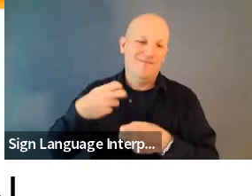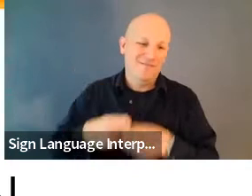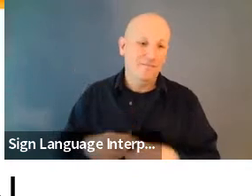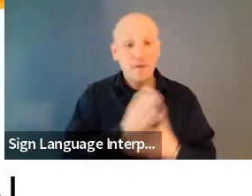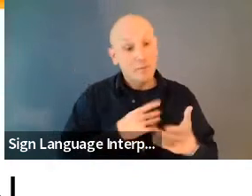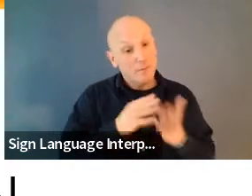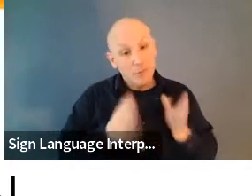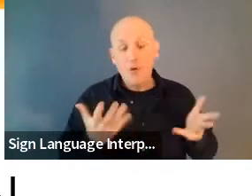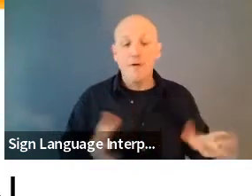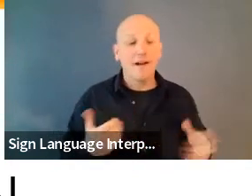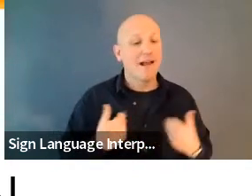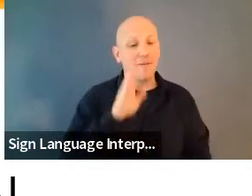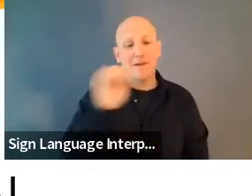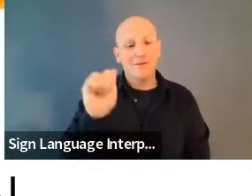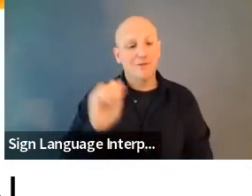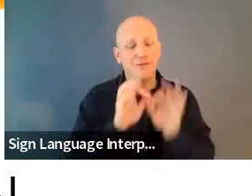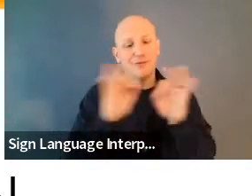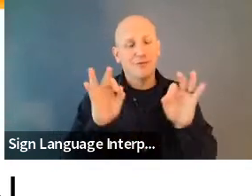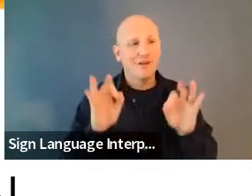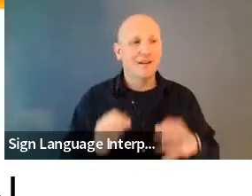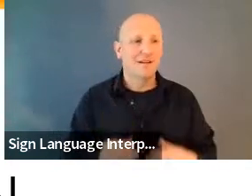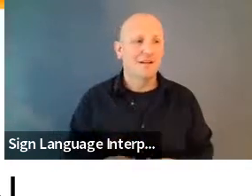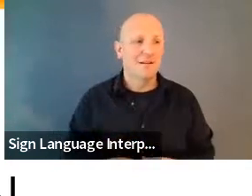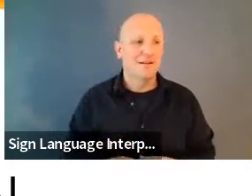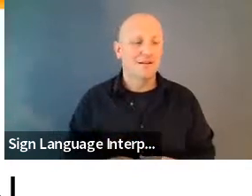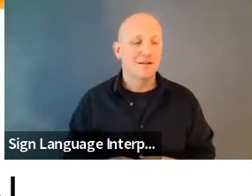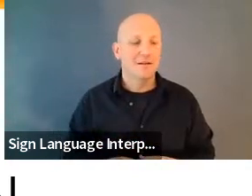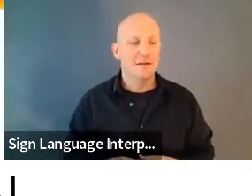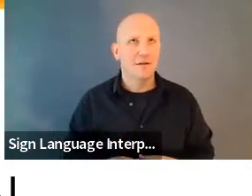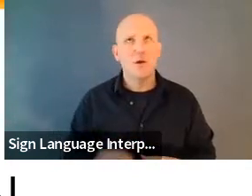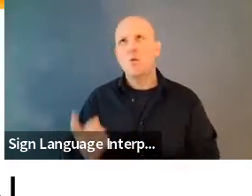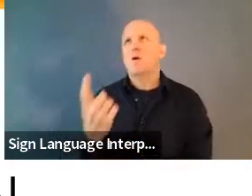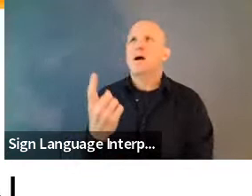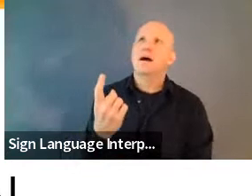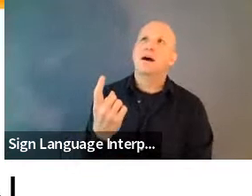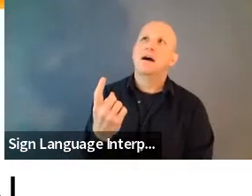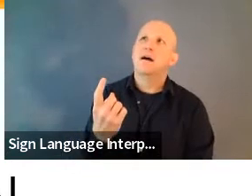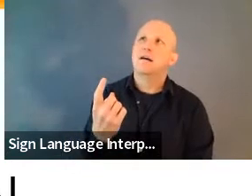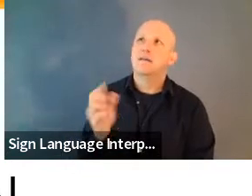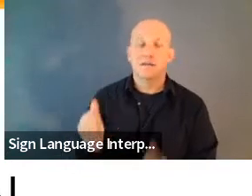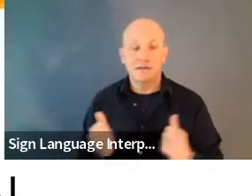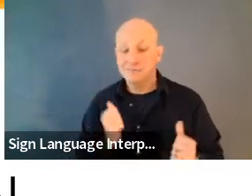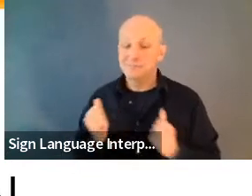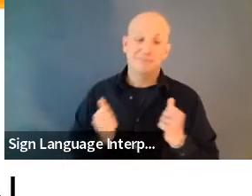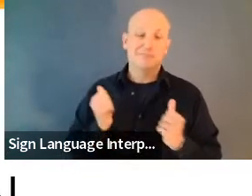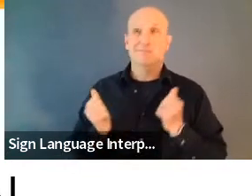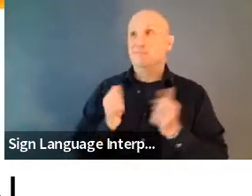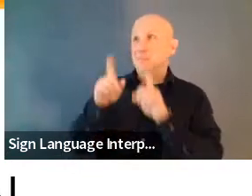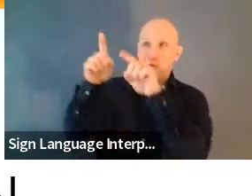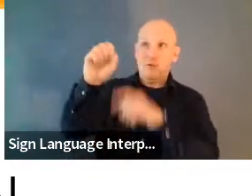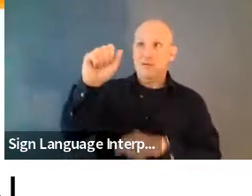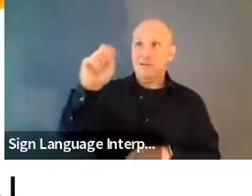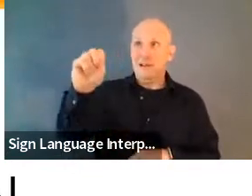a bachelor's degree already, or as one of them who's burning up the bushes is San Joaquin.